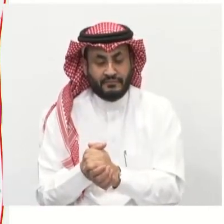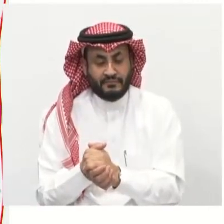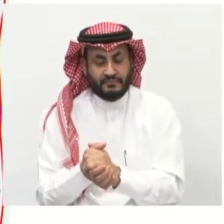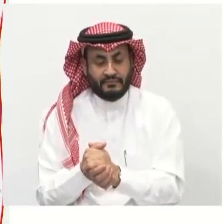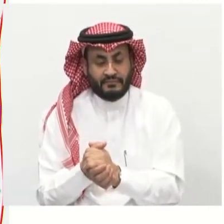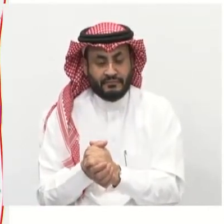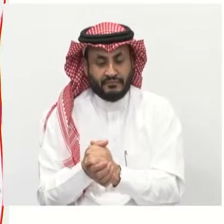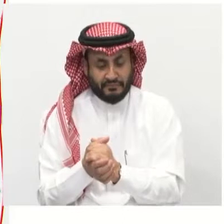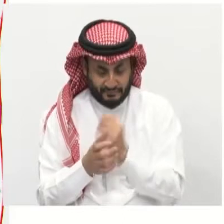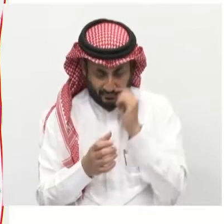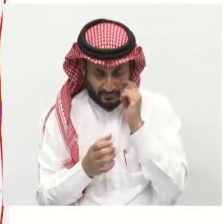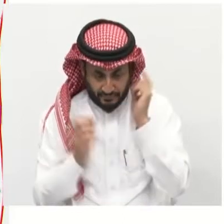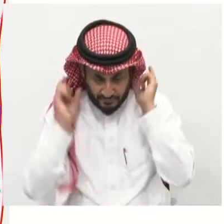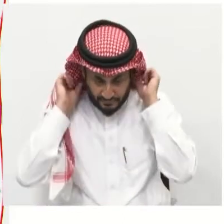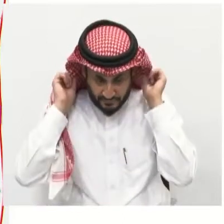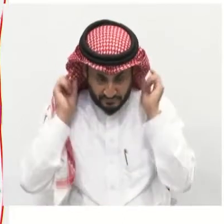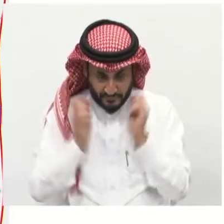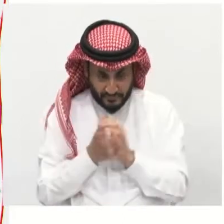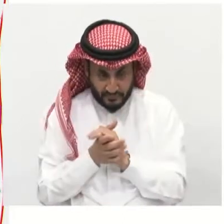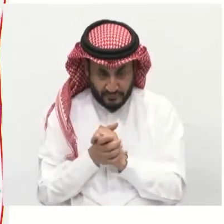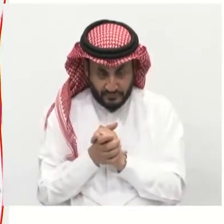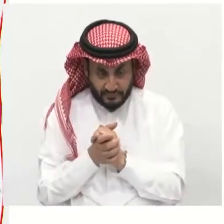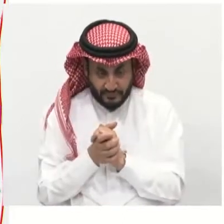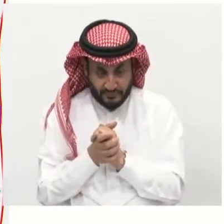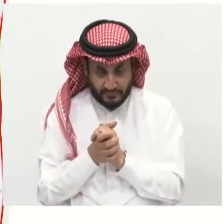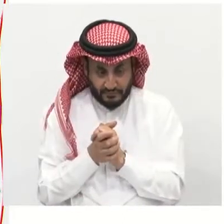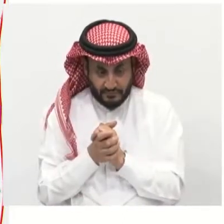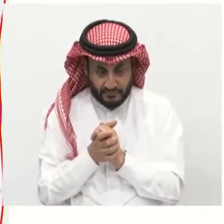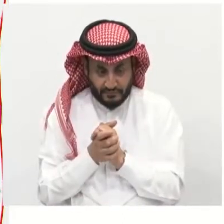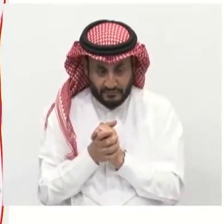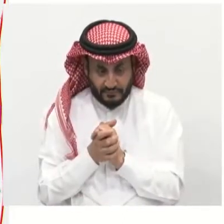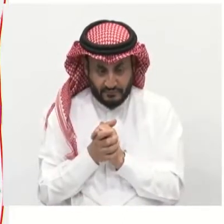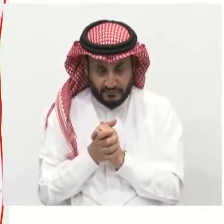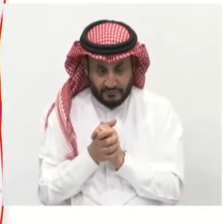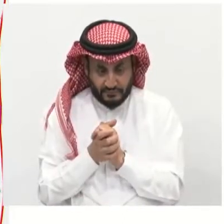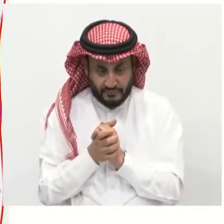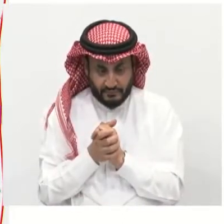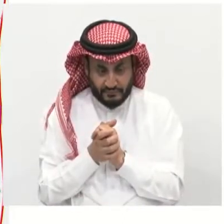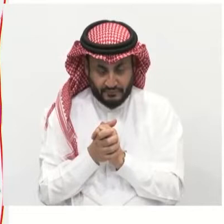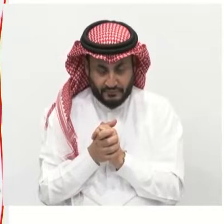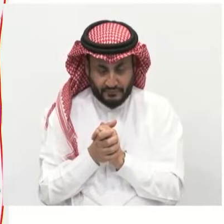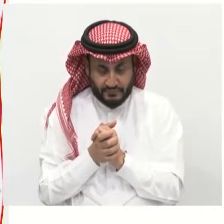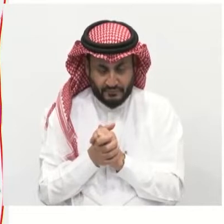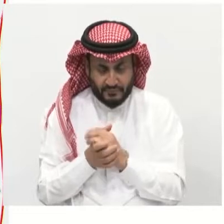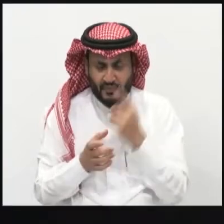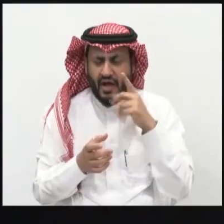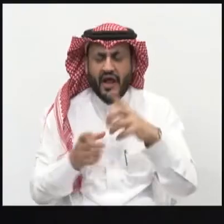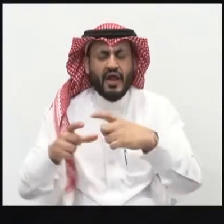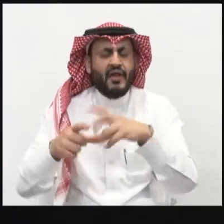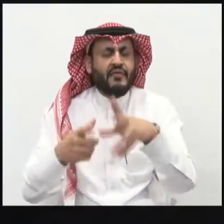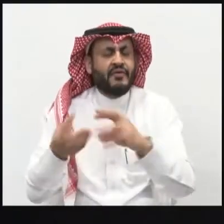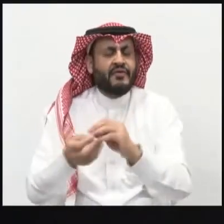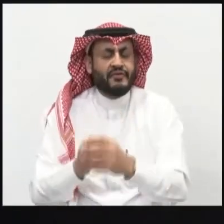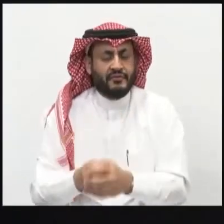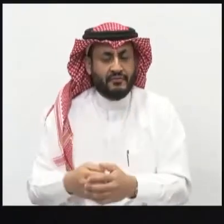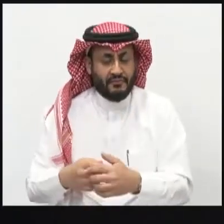10, 20, 30, 40, 50, 60, 70, 80, 90, 100. There you go. So what are the shapes that you remember? We